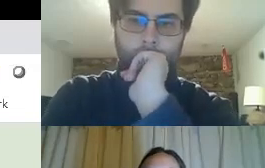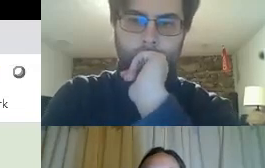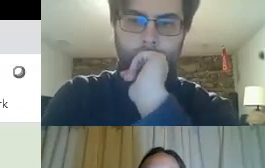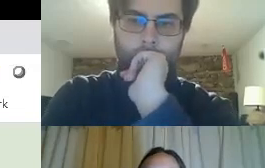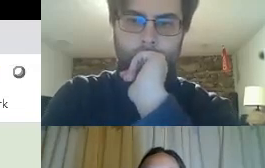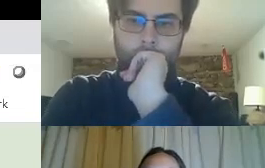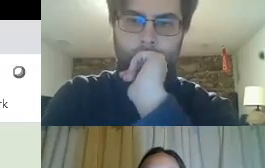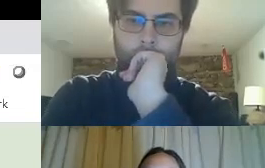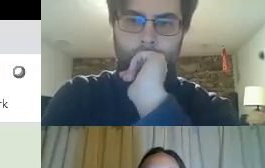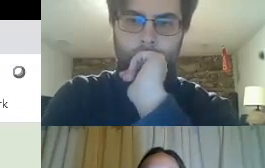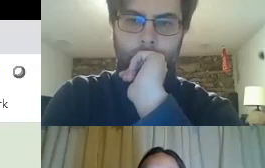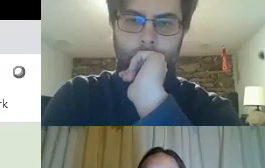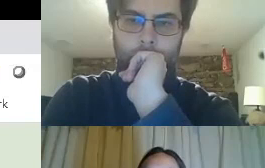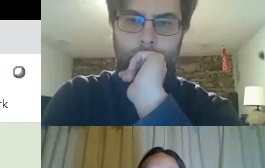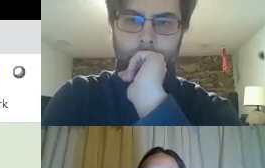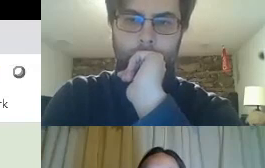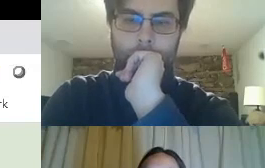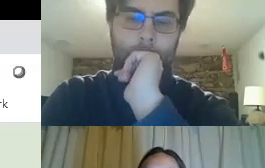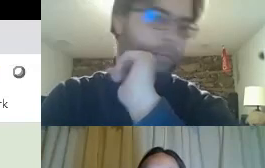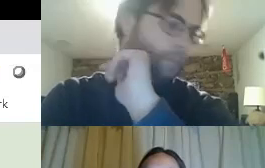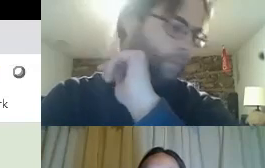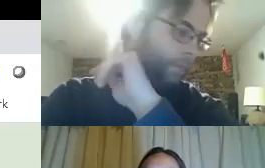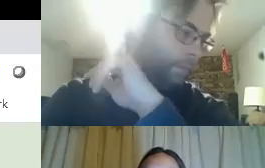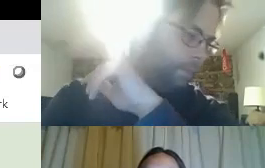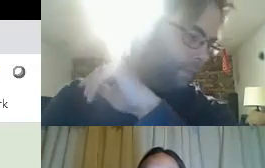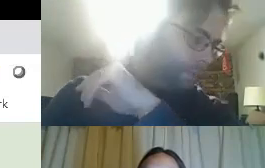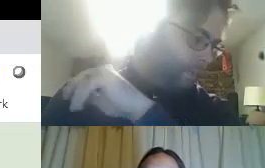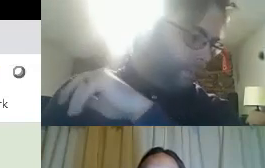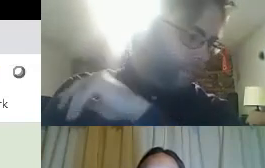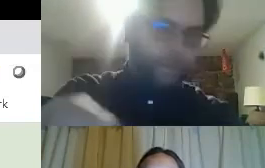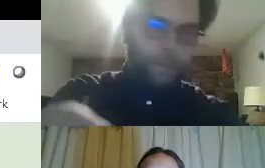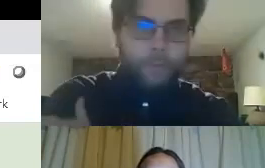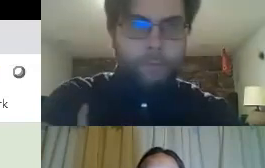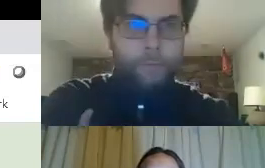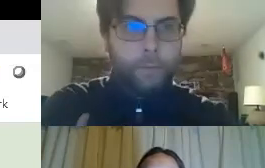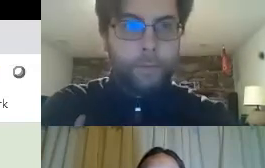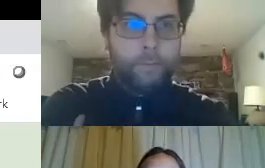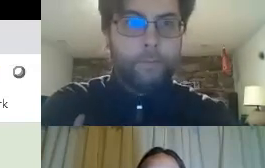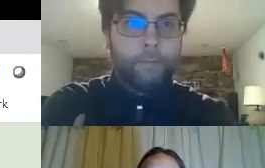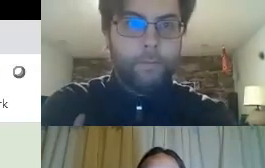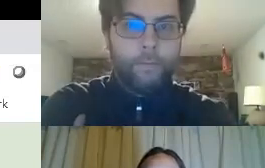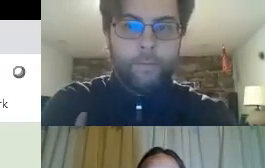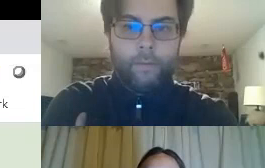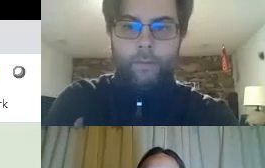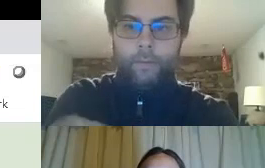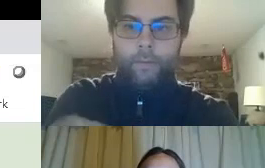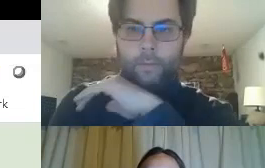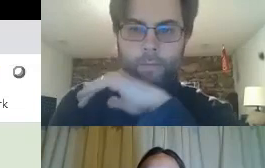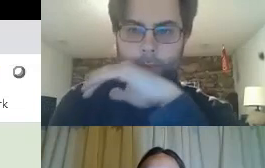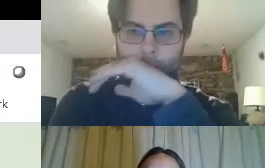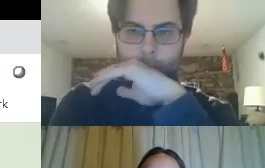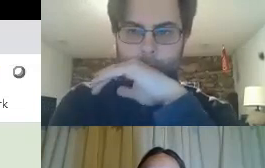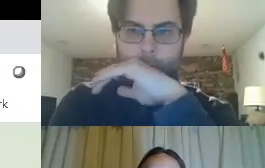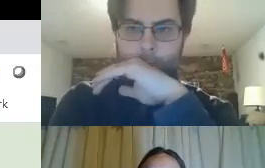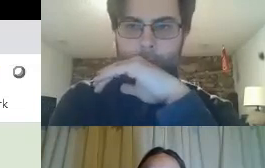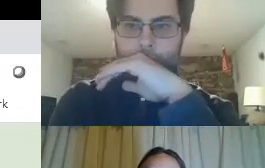Buncombe County Schools Foundation. They do a lot of wonderful projects for Buncombe County Schools, not the least of which is